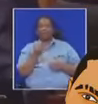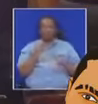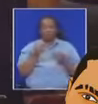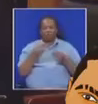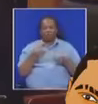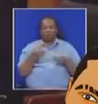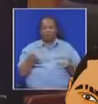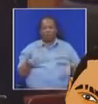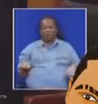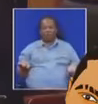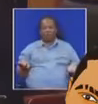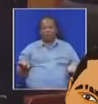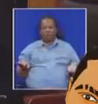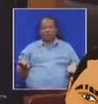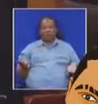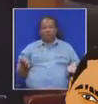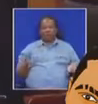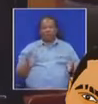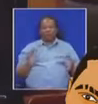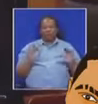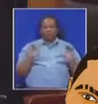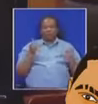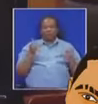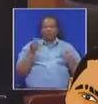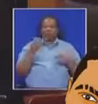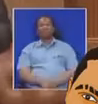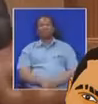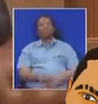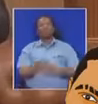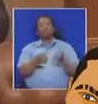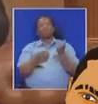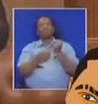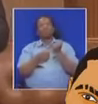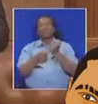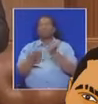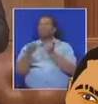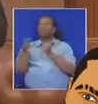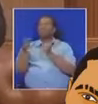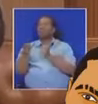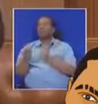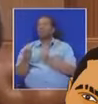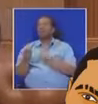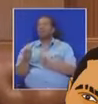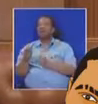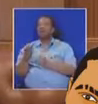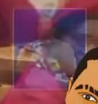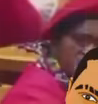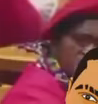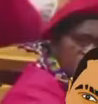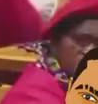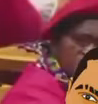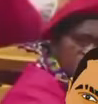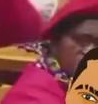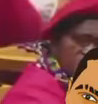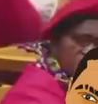thought. Yeah. There's good fresh air outside. If there's good fresh air, you can go with me. But what are you trying to...